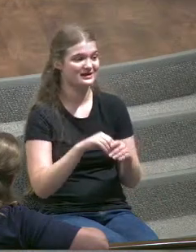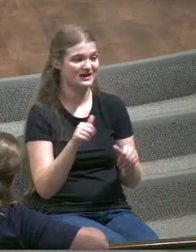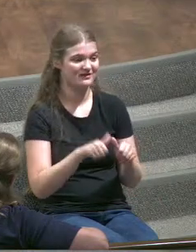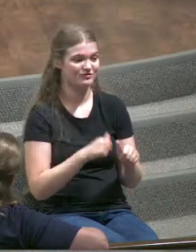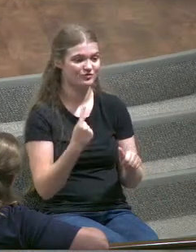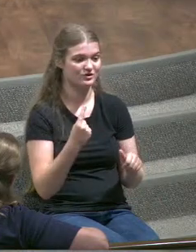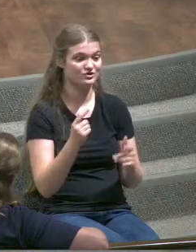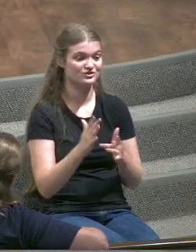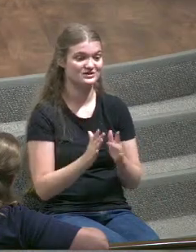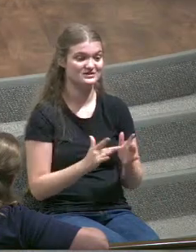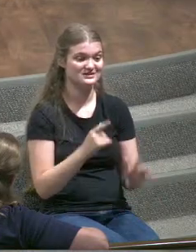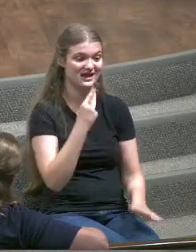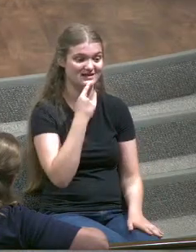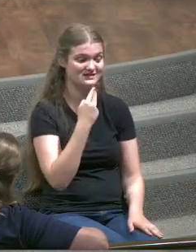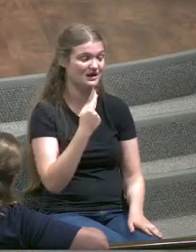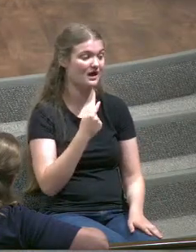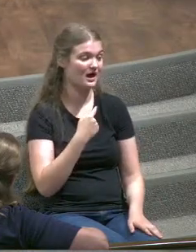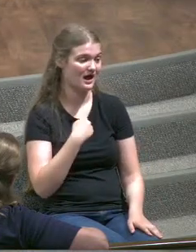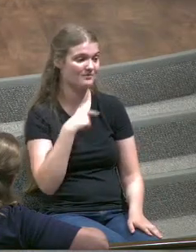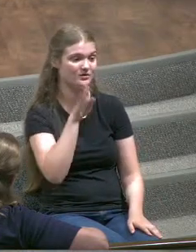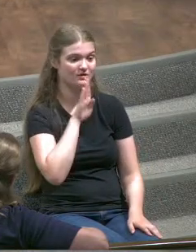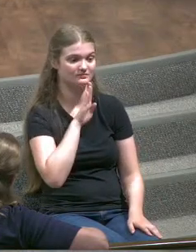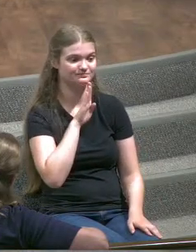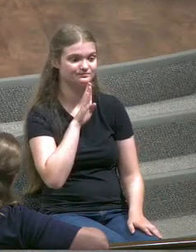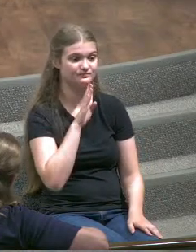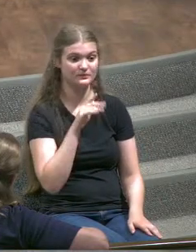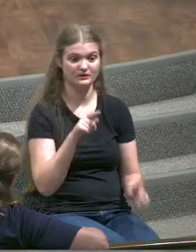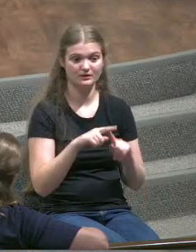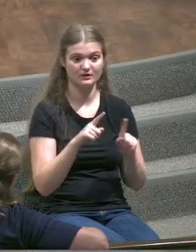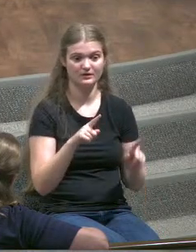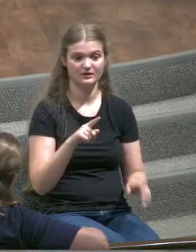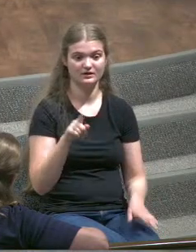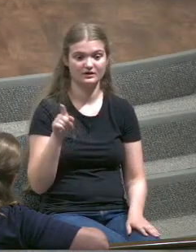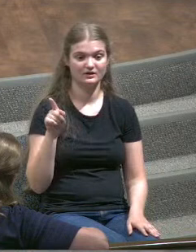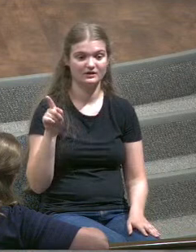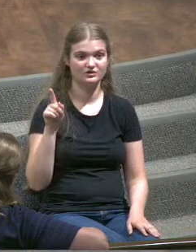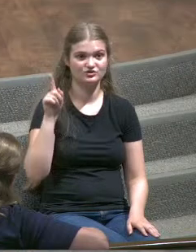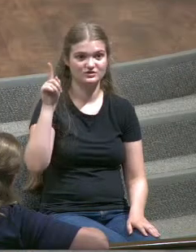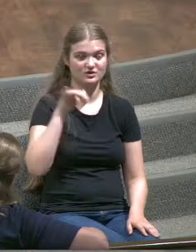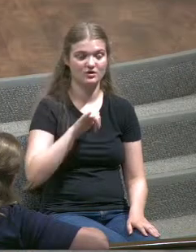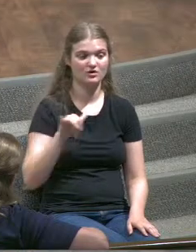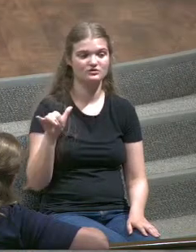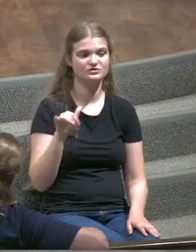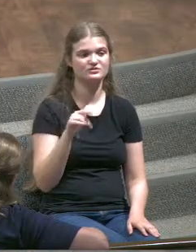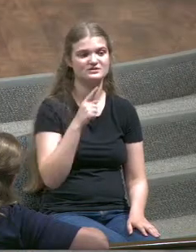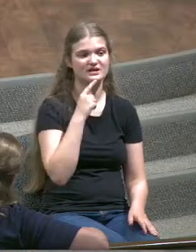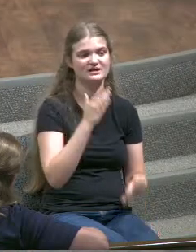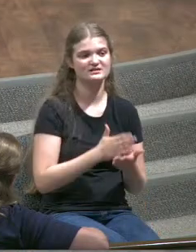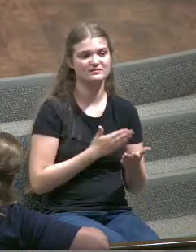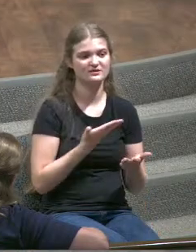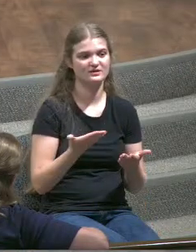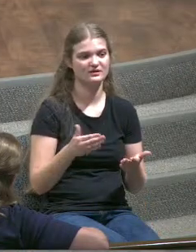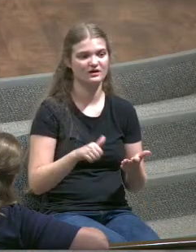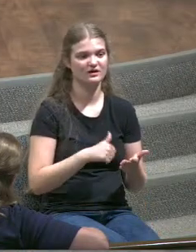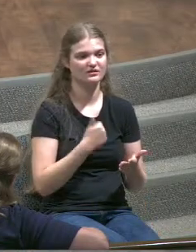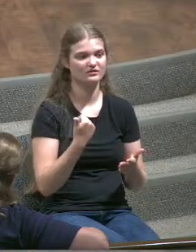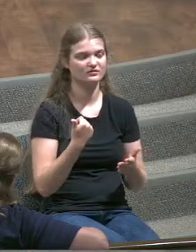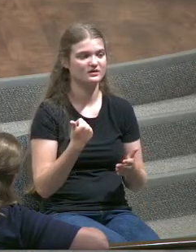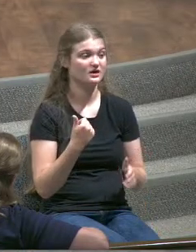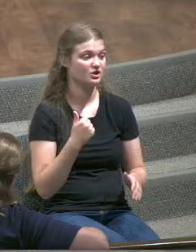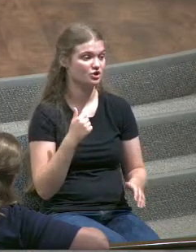I am God. In every one of them. But in every one of them, Jesus is also saying something else. That your focus should be on me